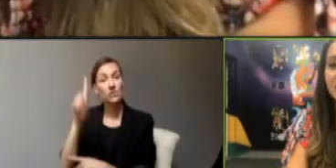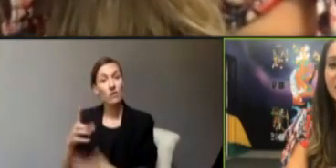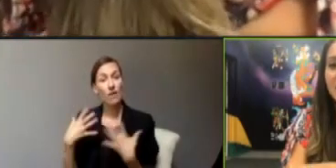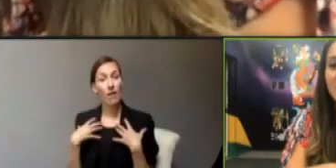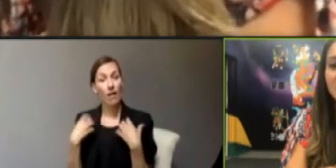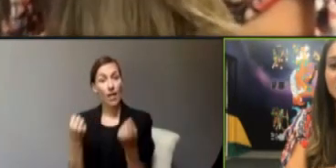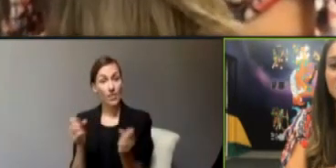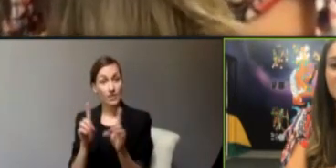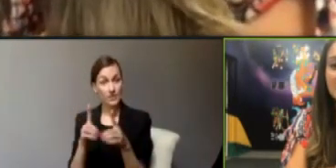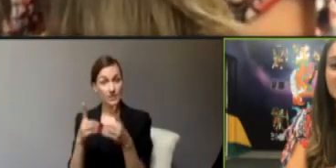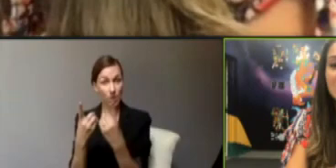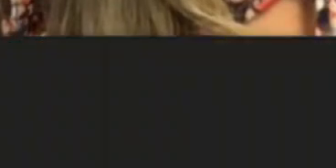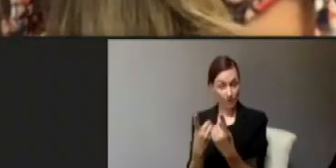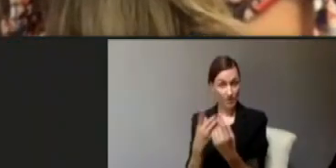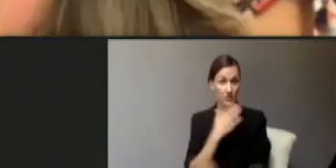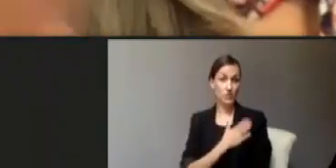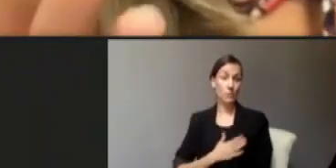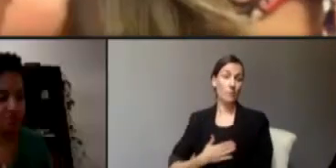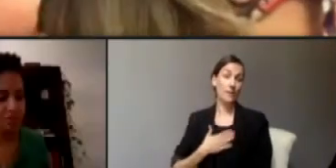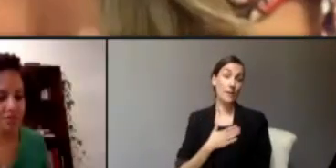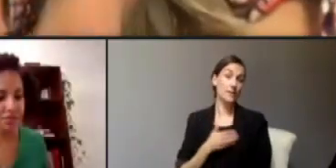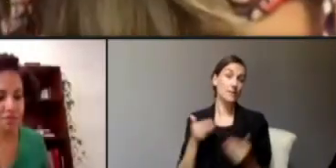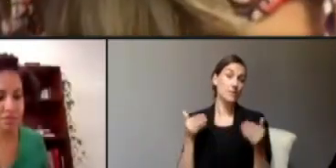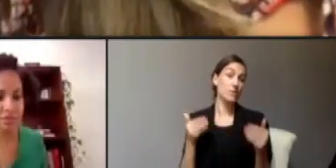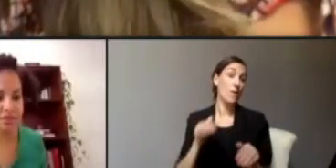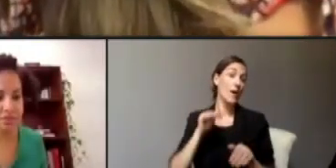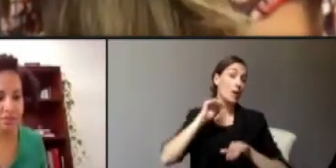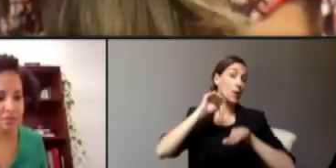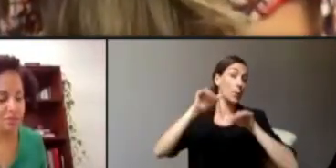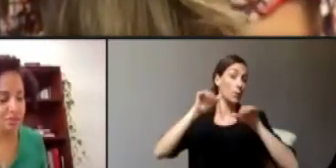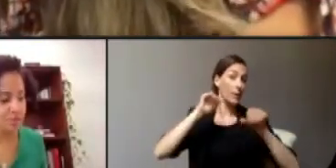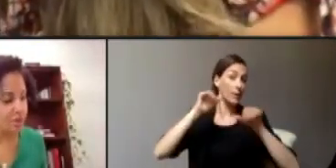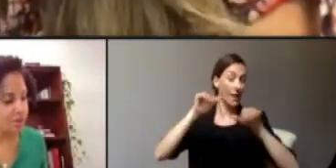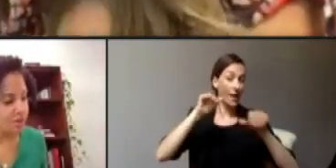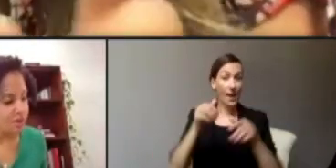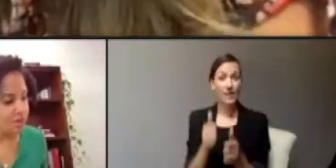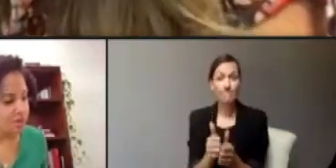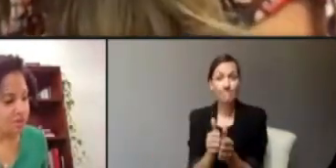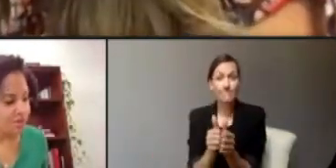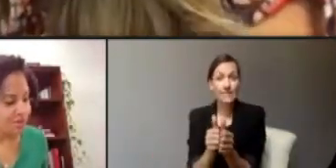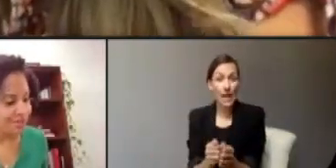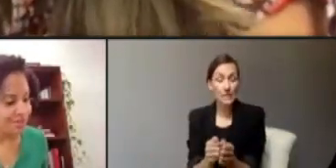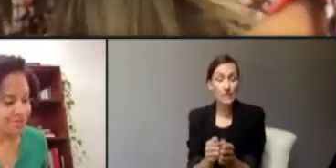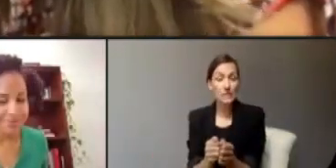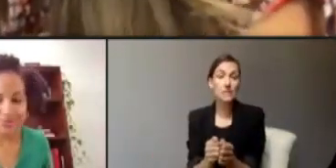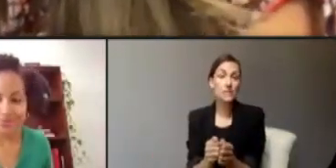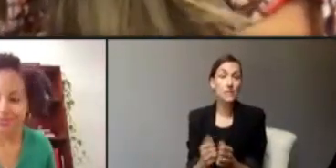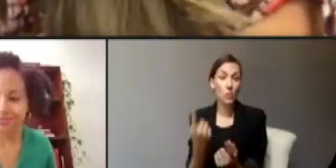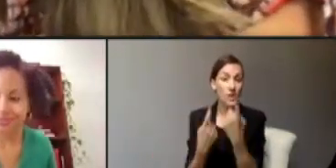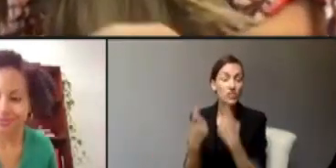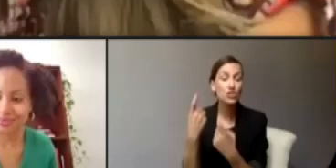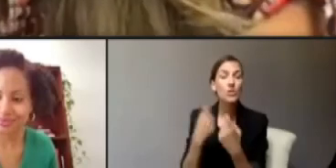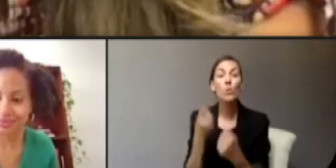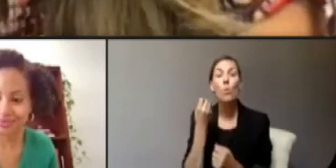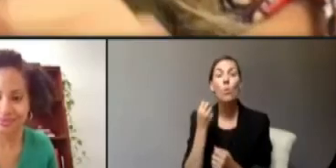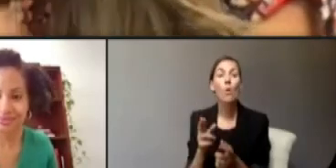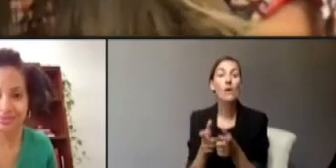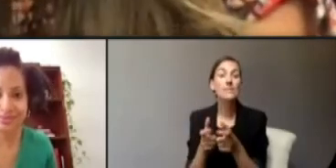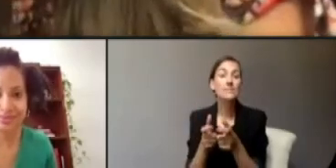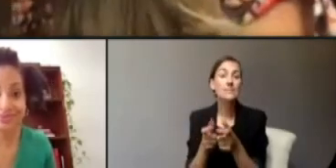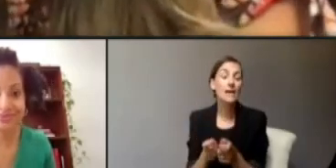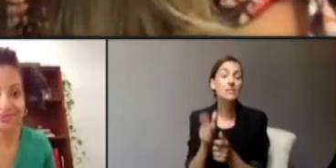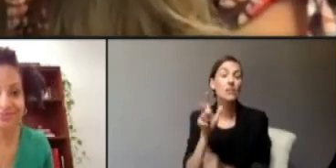on. So please go ahead, a reminder for you guys to please text in questions on the Facebook chat or text to